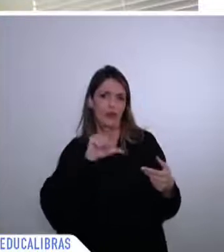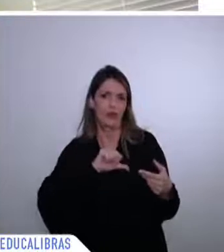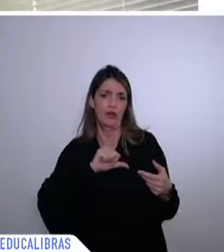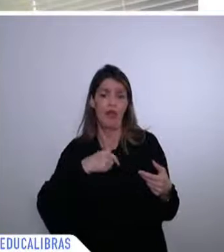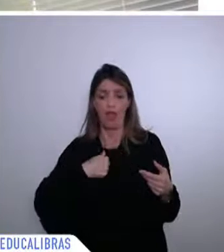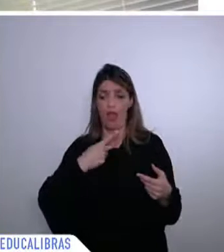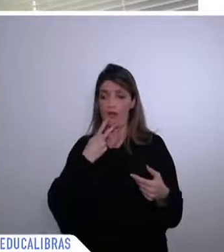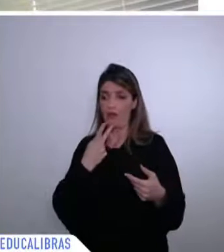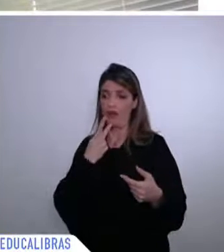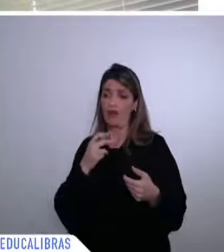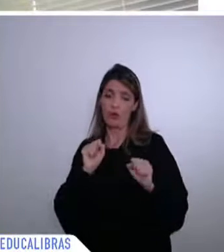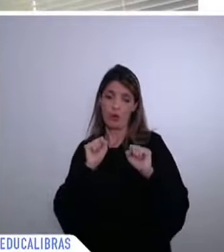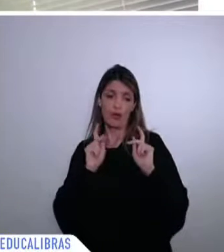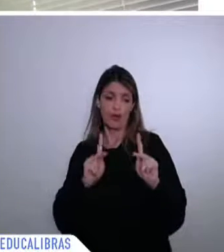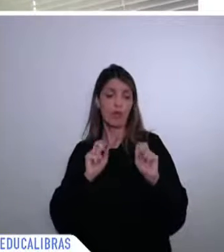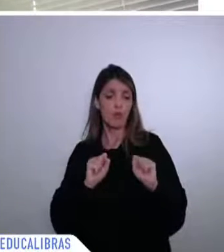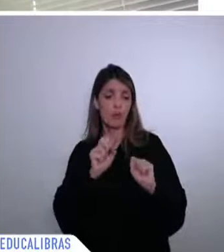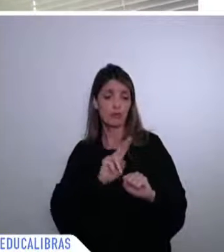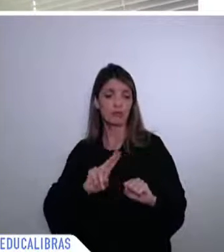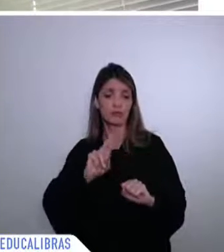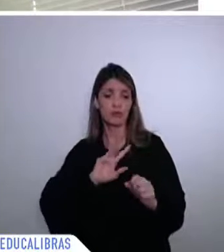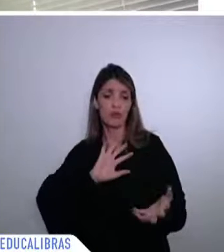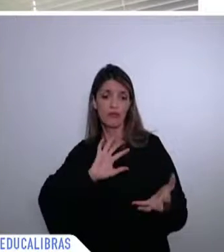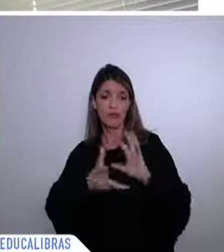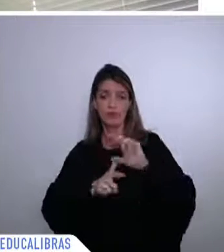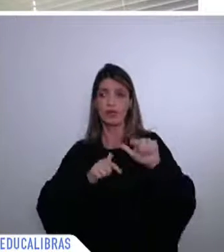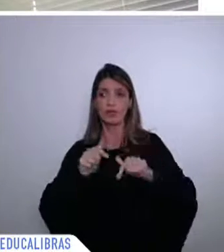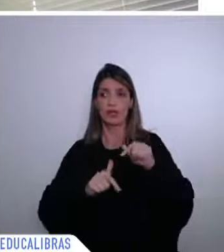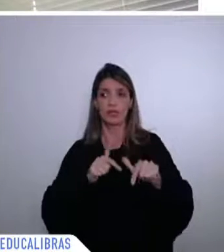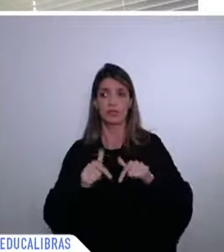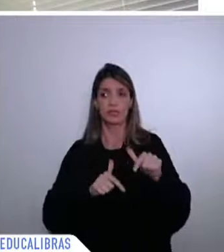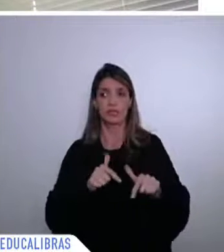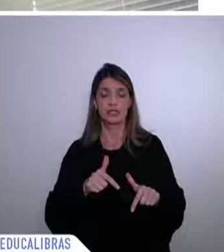to do my contribution, I said, okay, you can use this